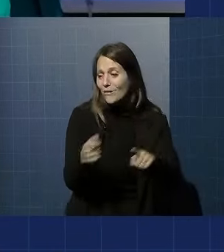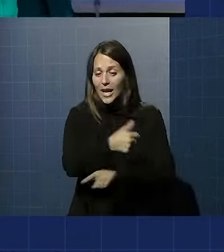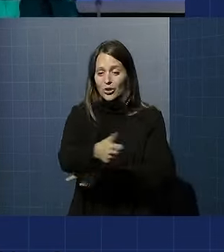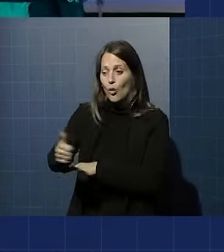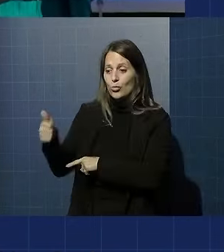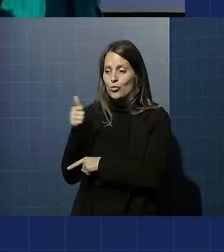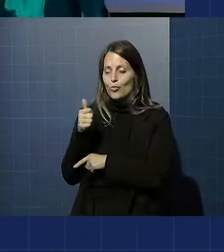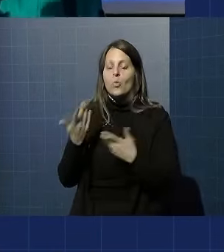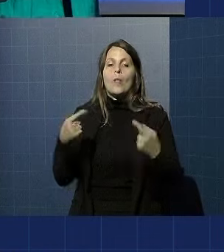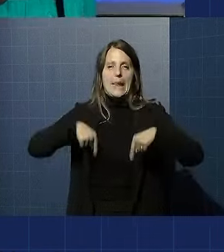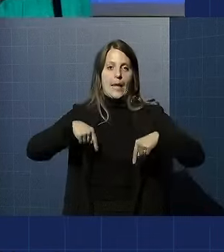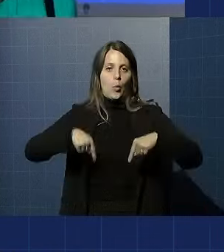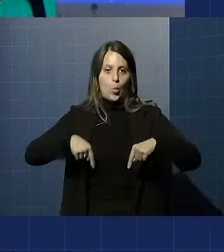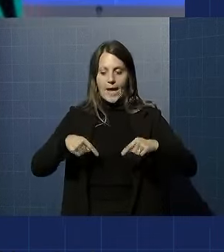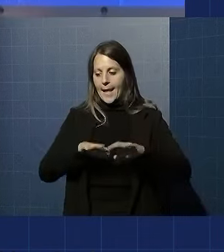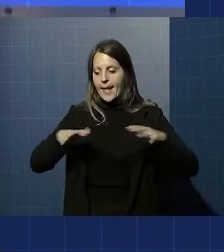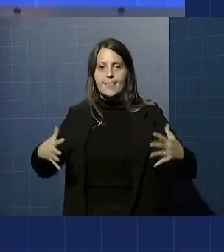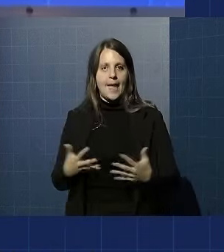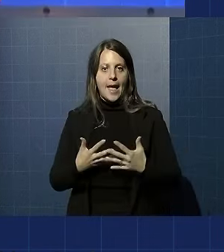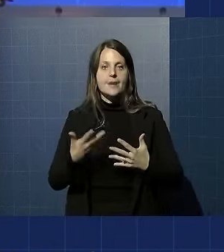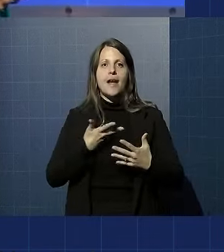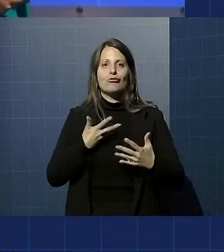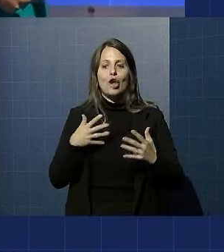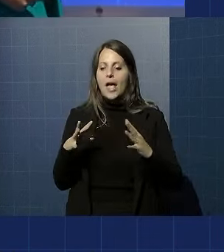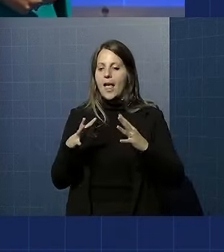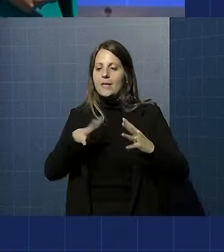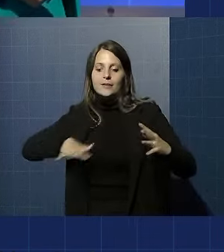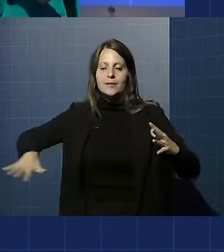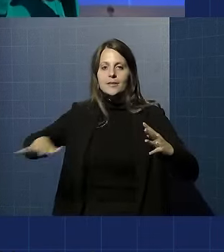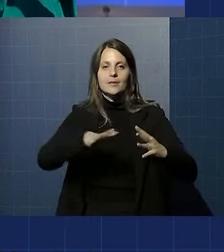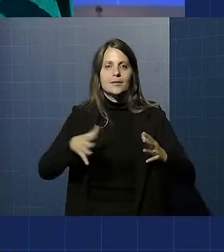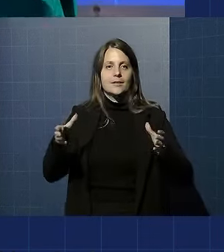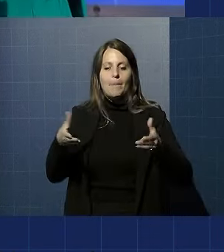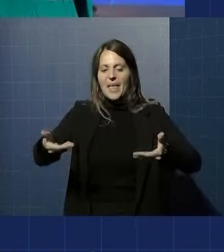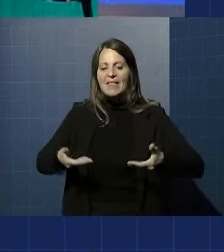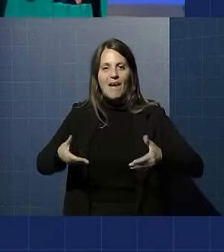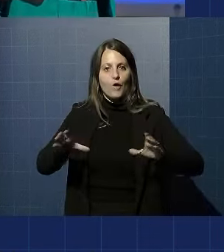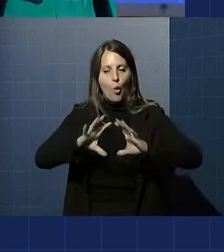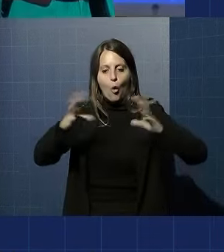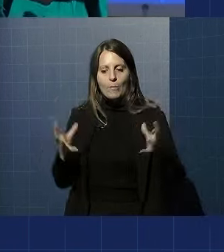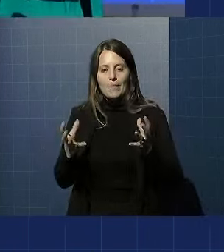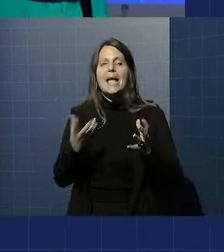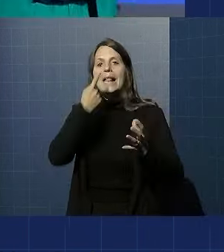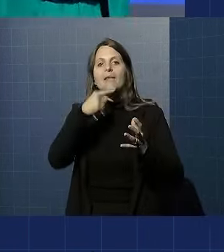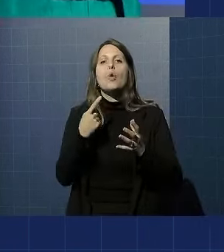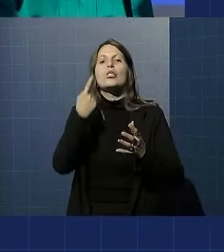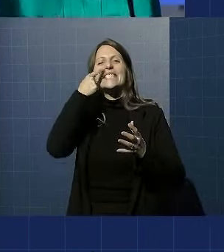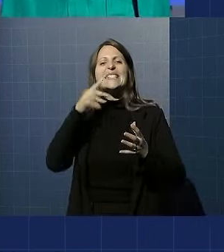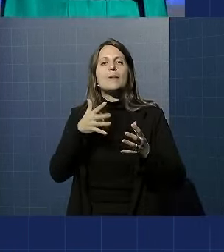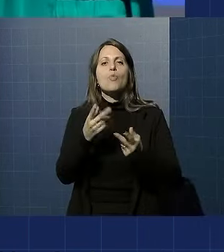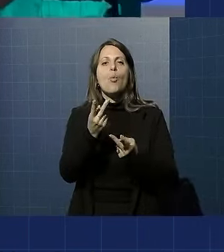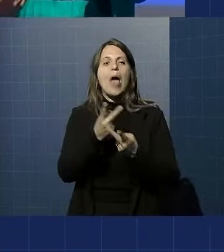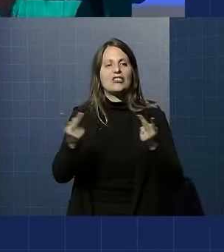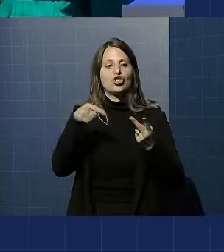of space. So one I want to talk to you about first is bed rest. That sounds very good, resting in a bed. I